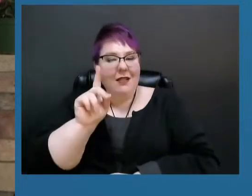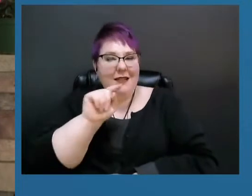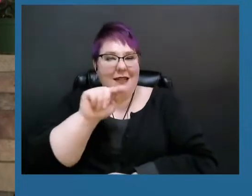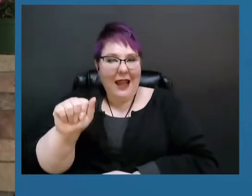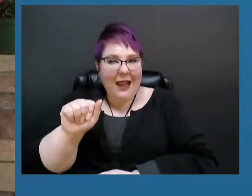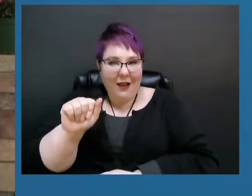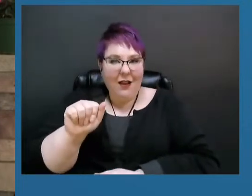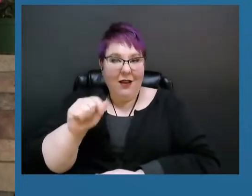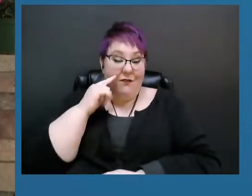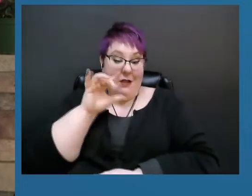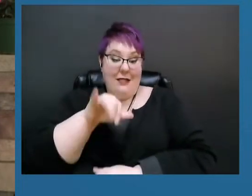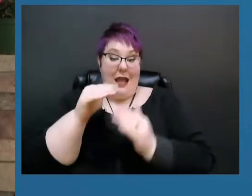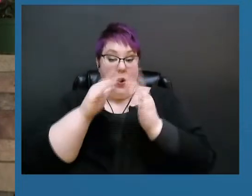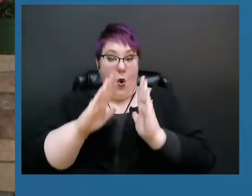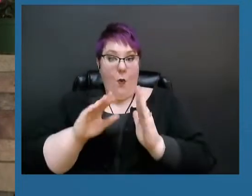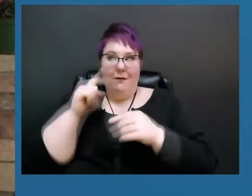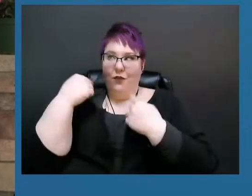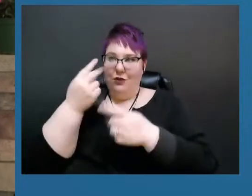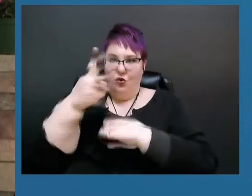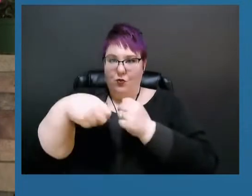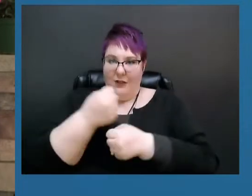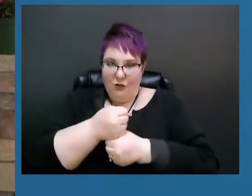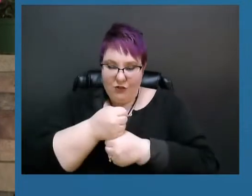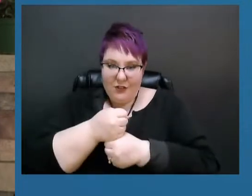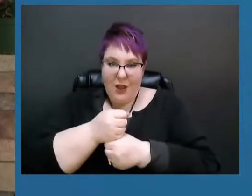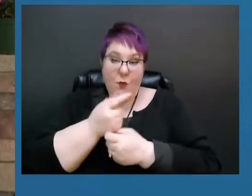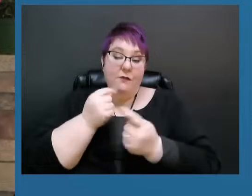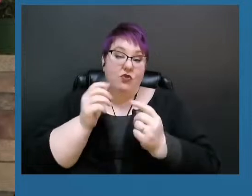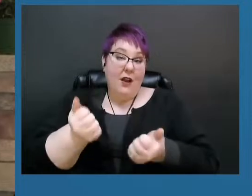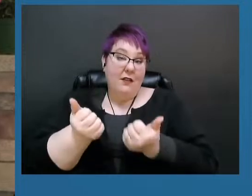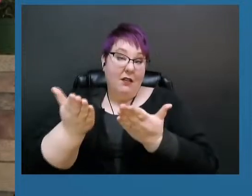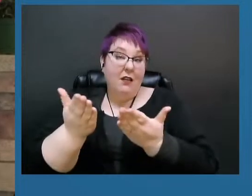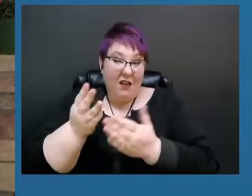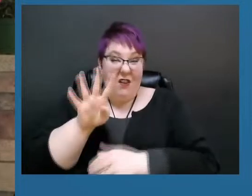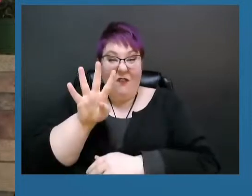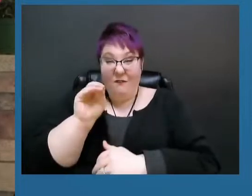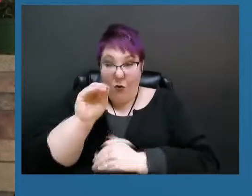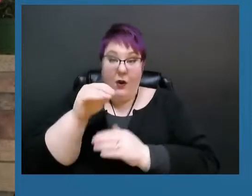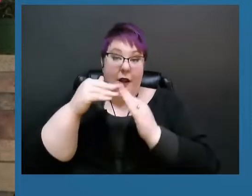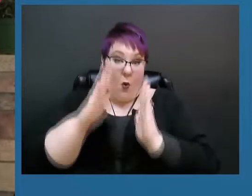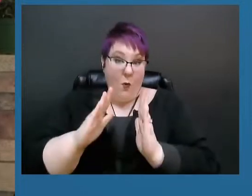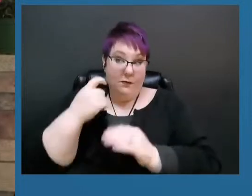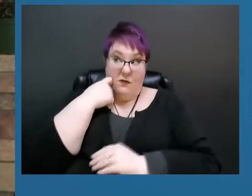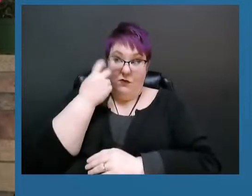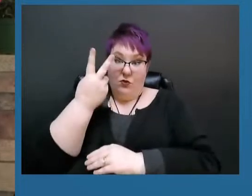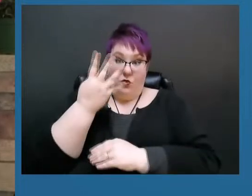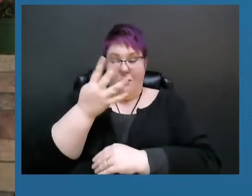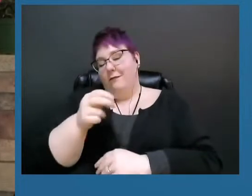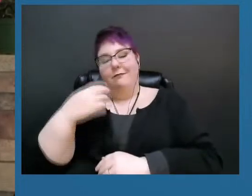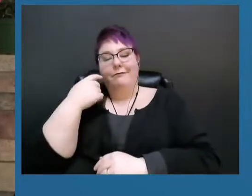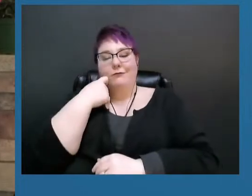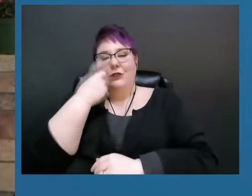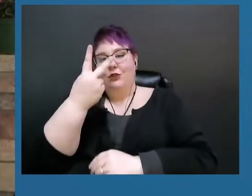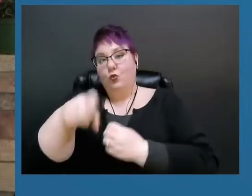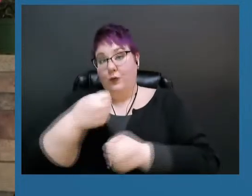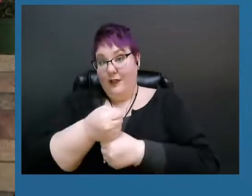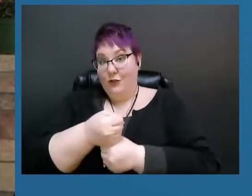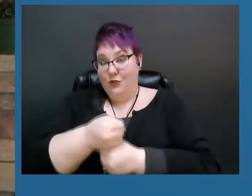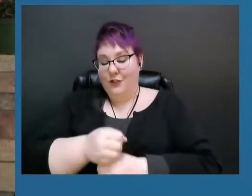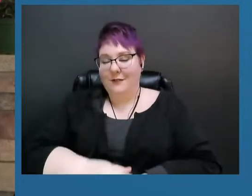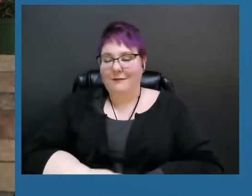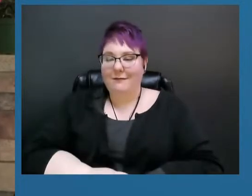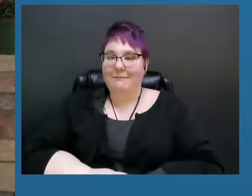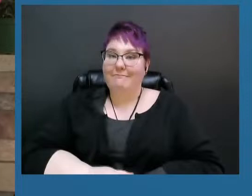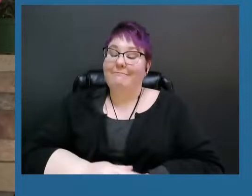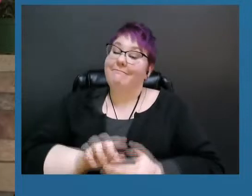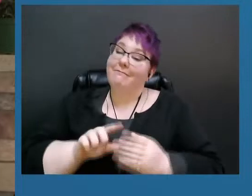have attempted to make offers on 40 homes over the past 2 years. And in spite of our efforts, there